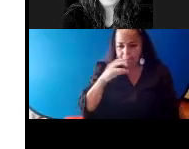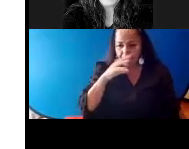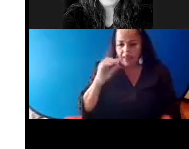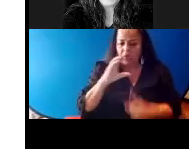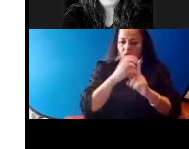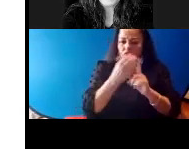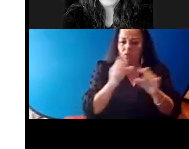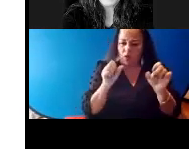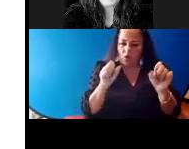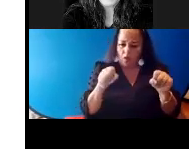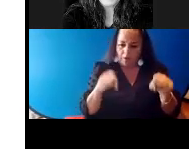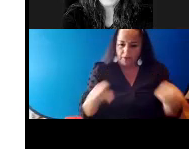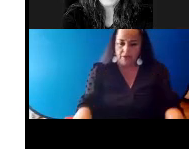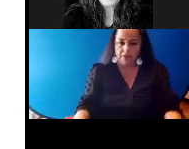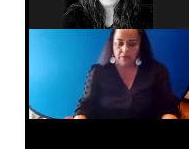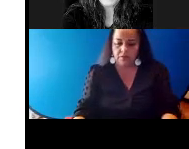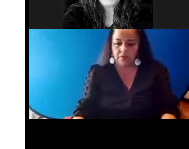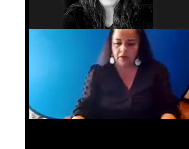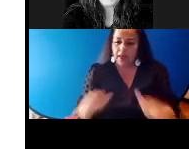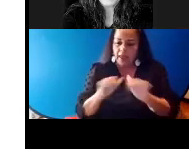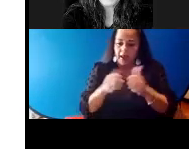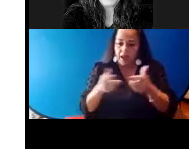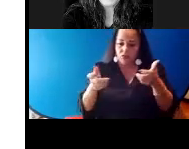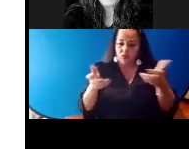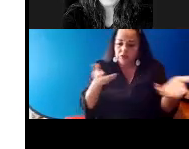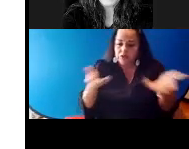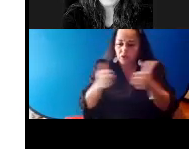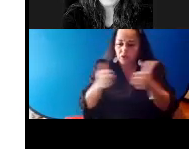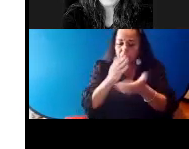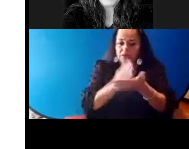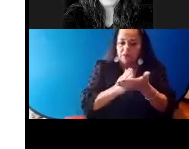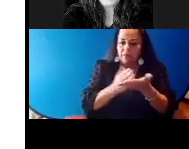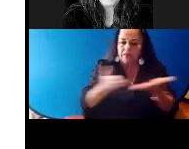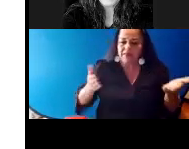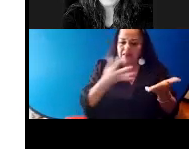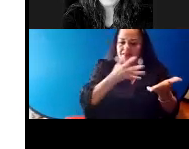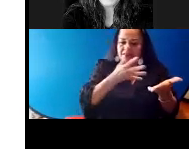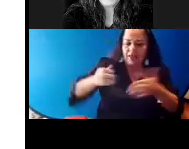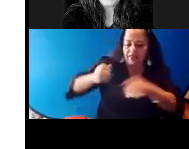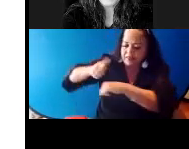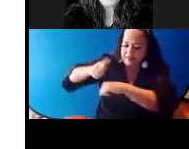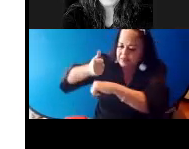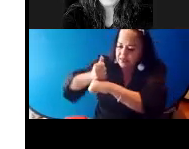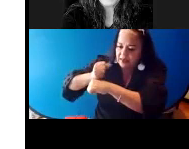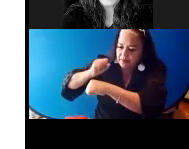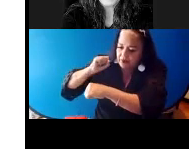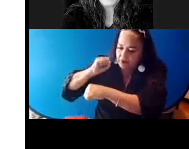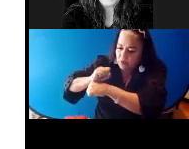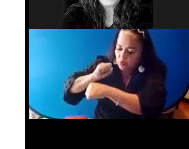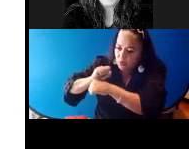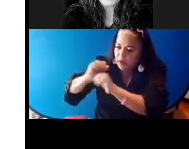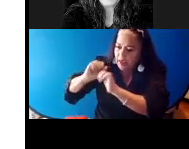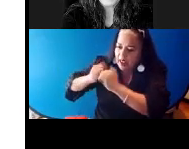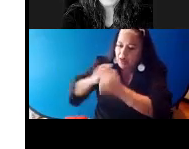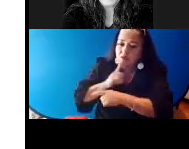time for self-reflection. We'll touch on some of these things. Anchoring the work. And this is, again, some of that that person work, right? How do we actually get